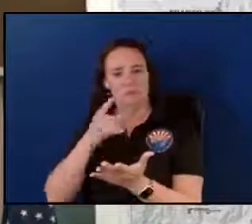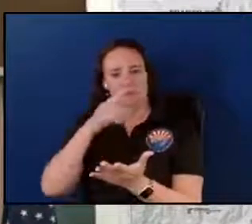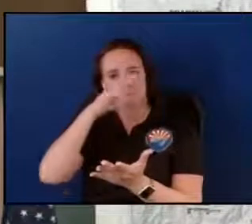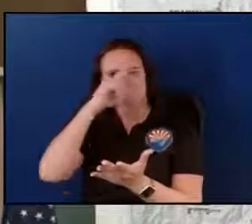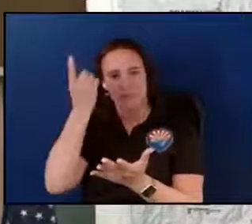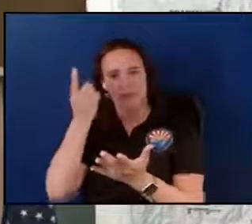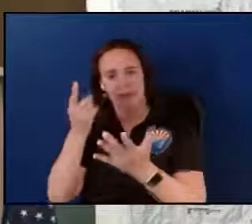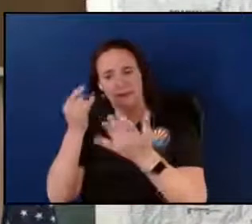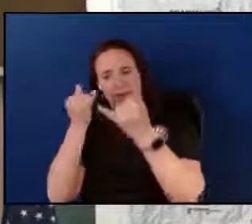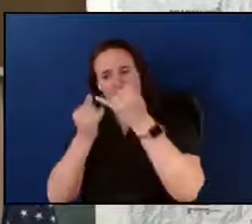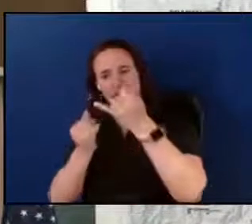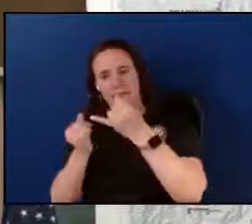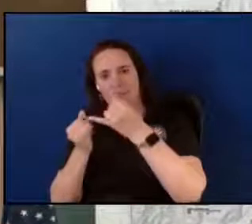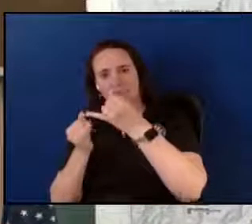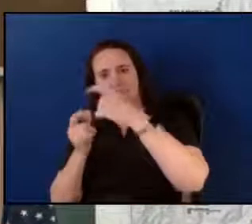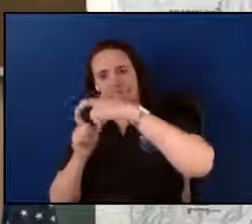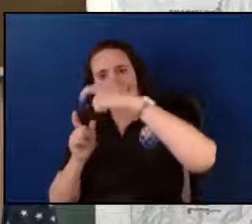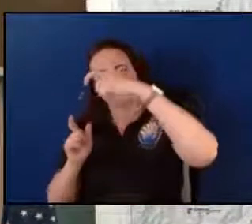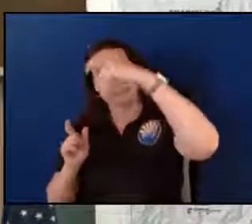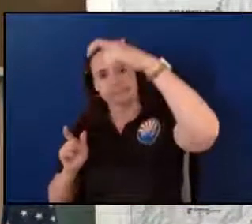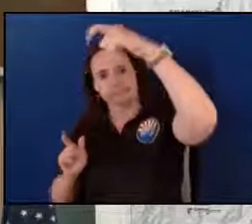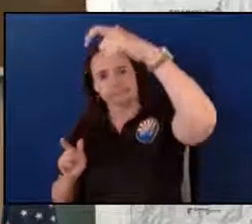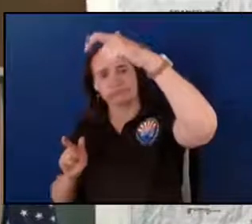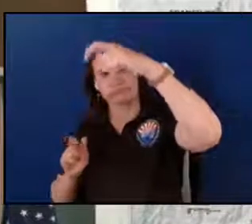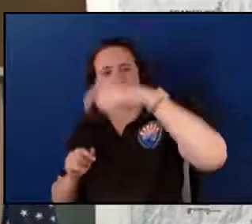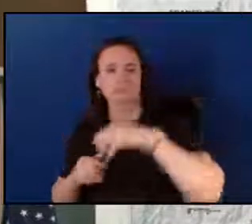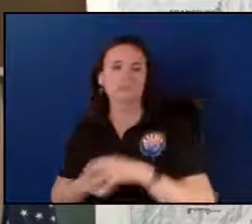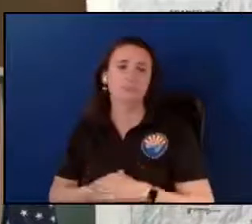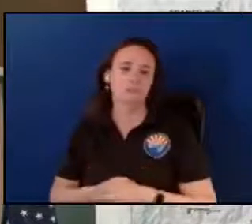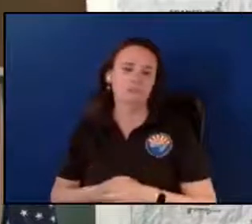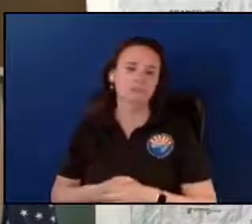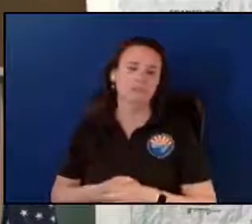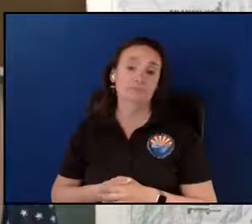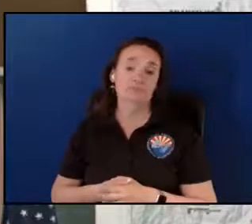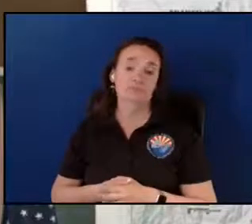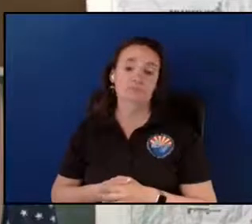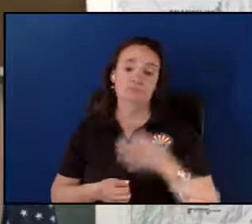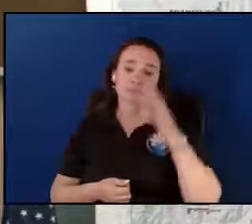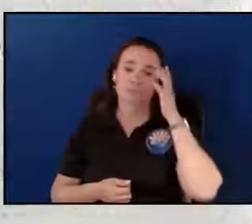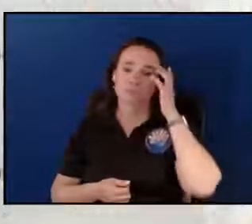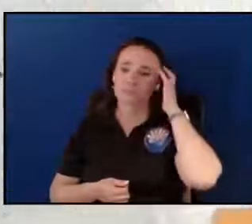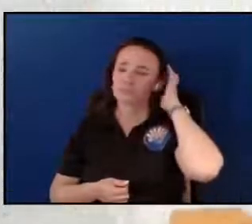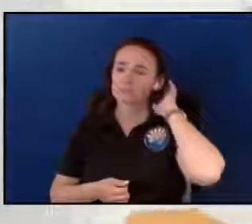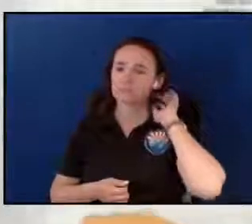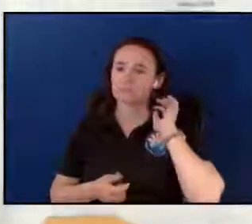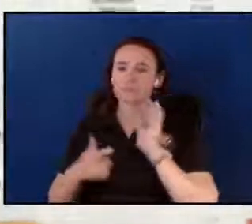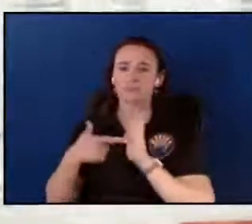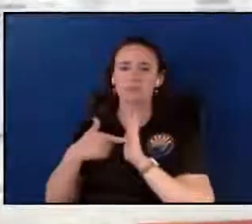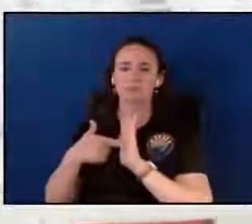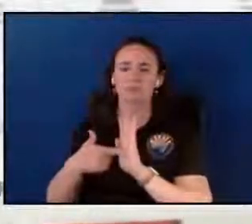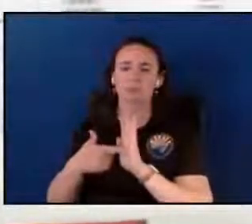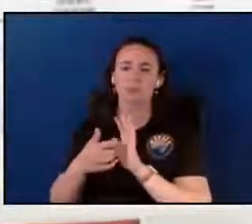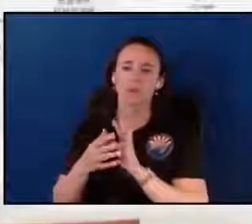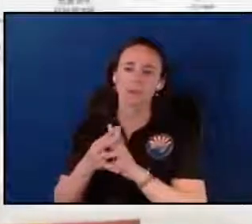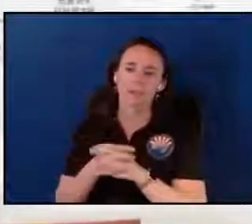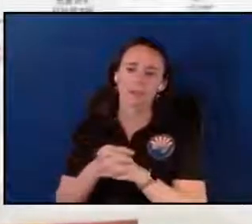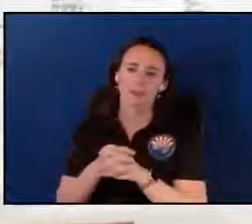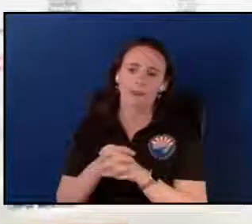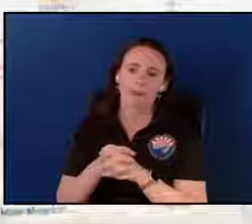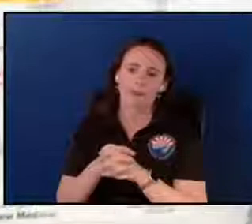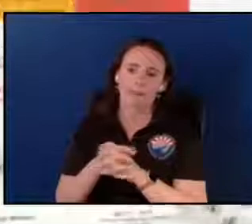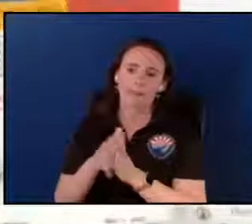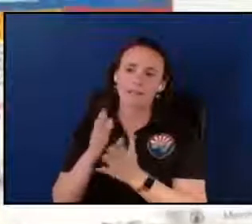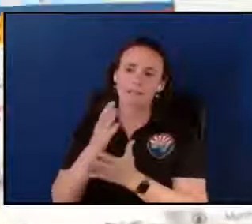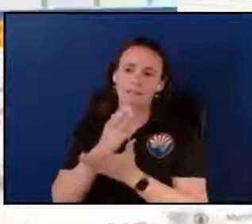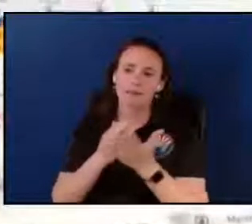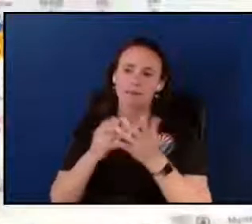hopefully, it continues to grow. With that being said, I'm going to direct your attention over here to some of our polygons.